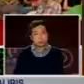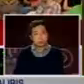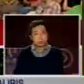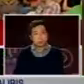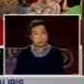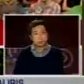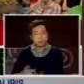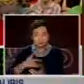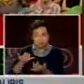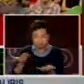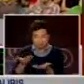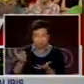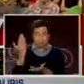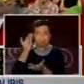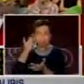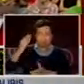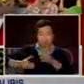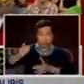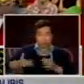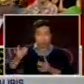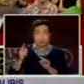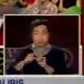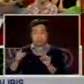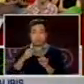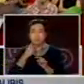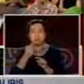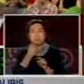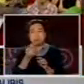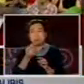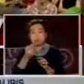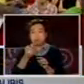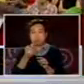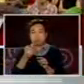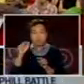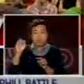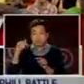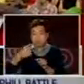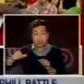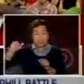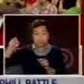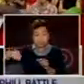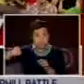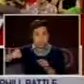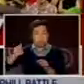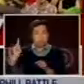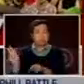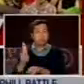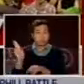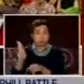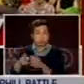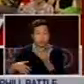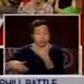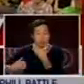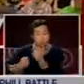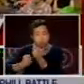Nagpapanggap-panggapan pa tayo na korte tayong quasi-judicial. Yun pala, sinabi pa natin na we are, if there is any need, we shall use as a supplementary